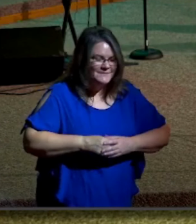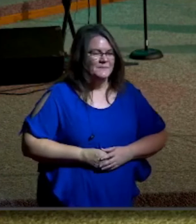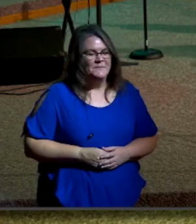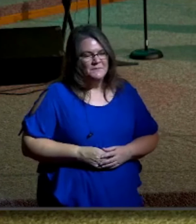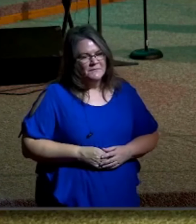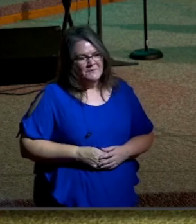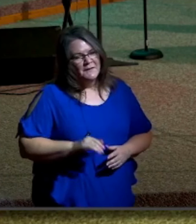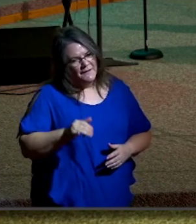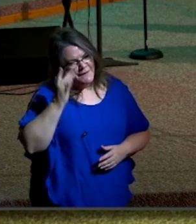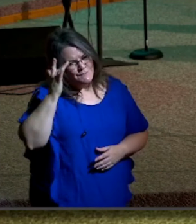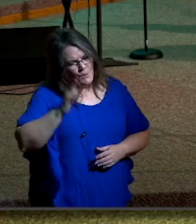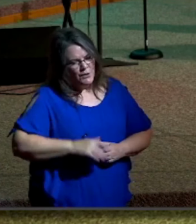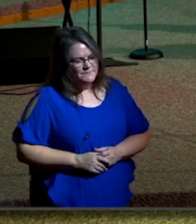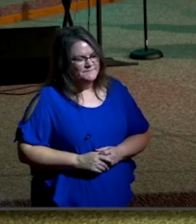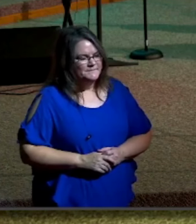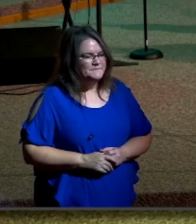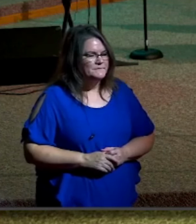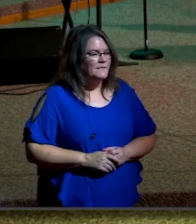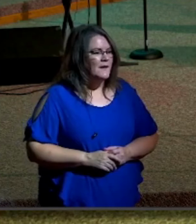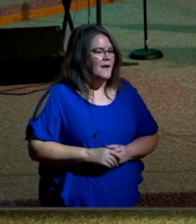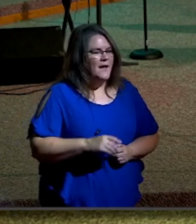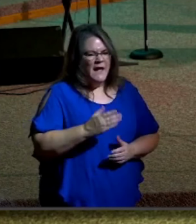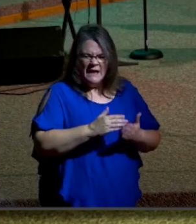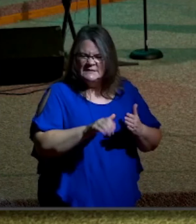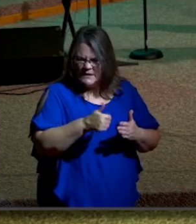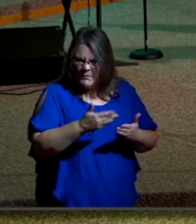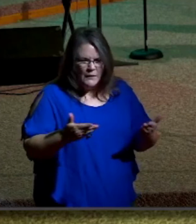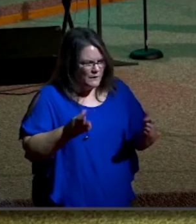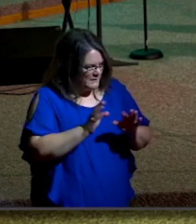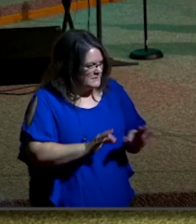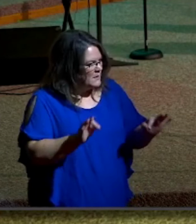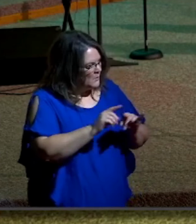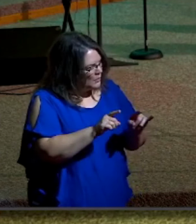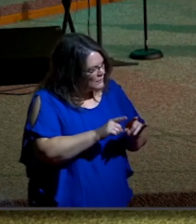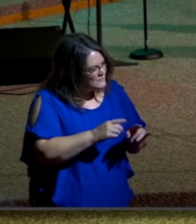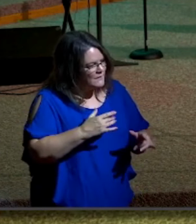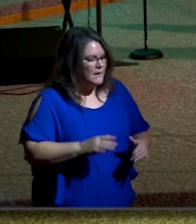smart. And some other things were pretty important too, like how about